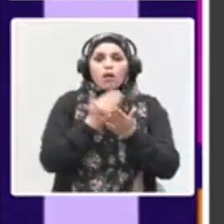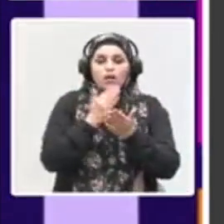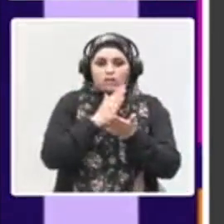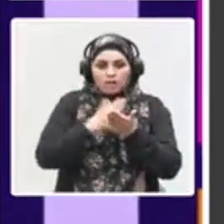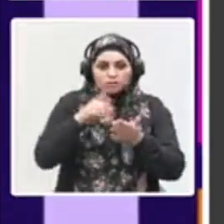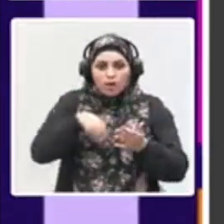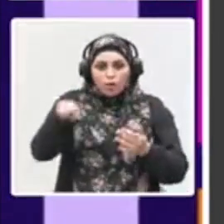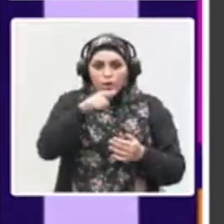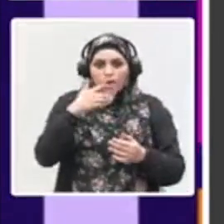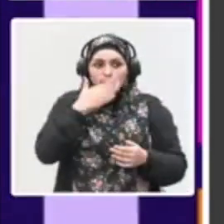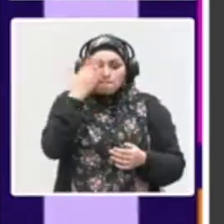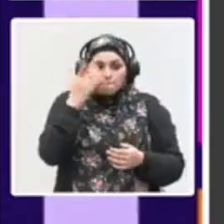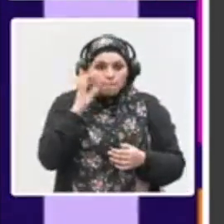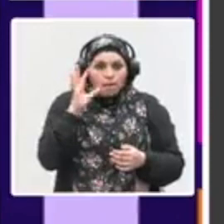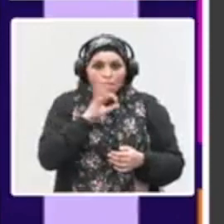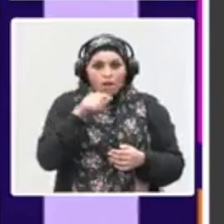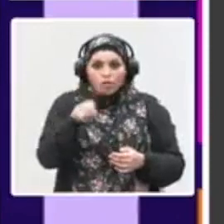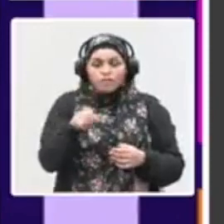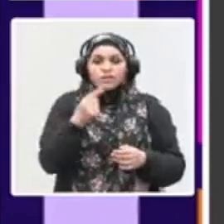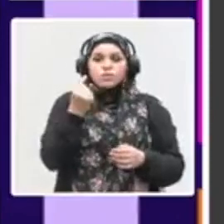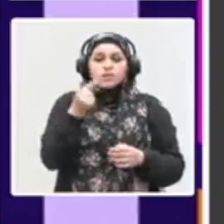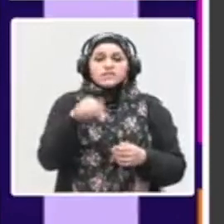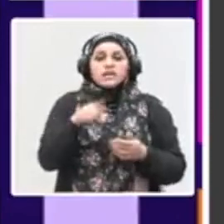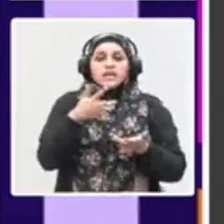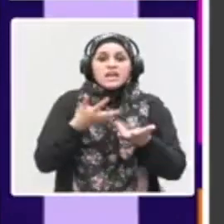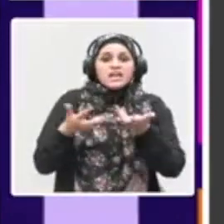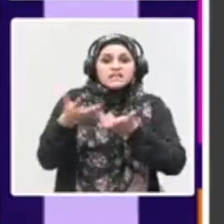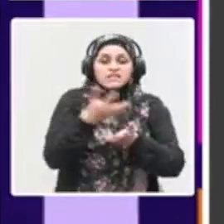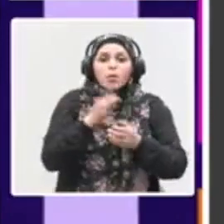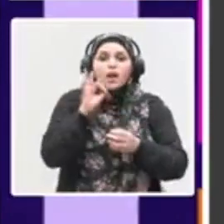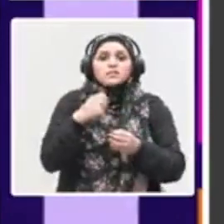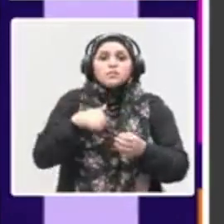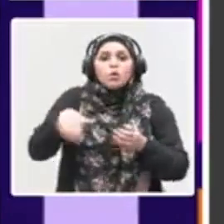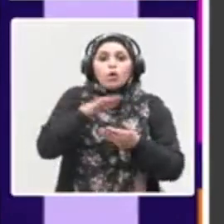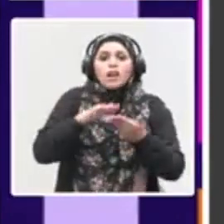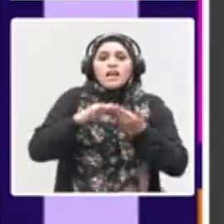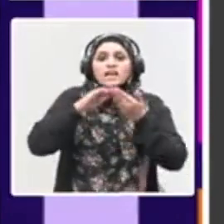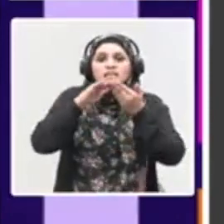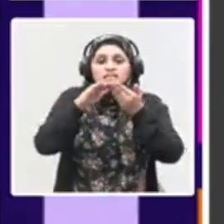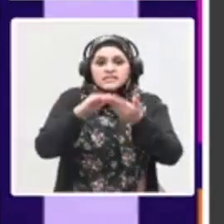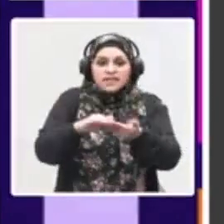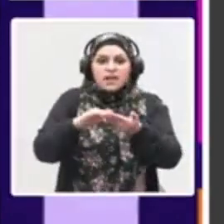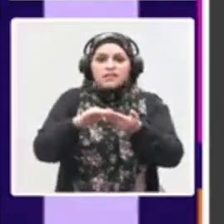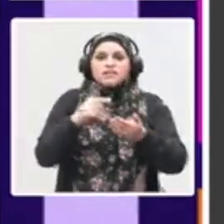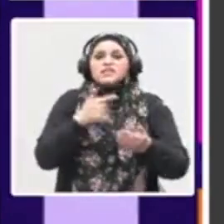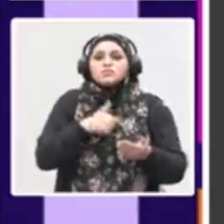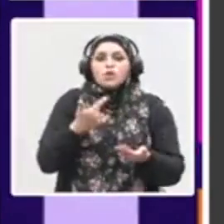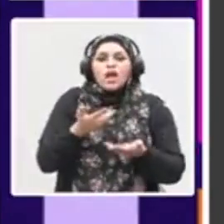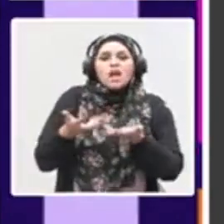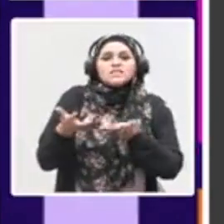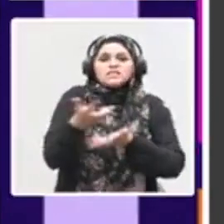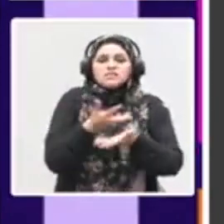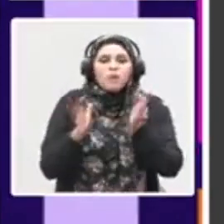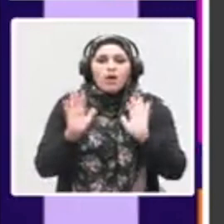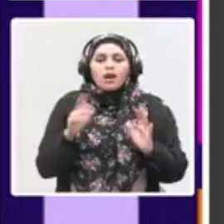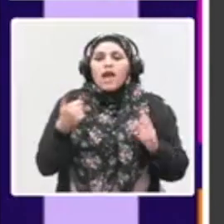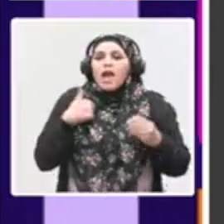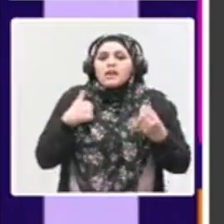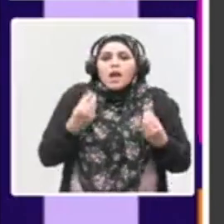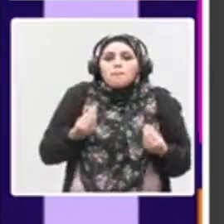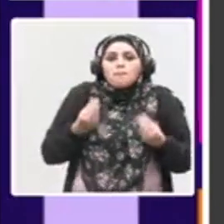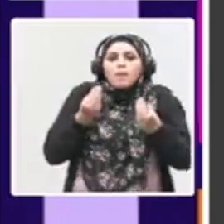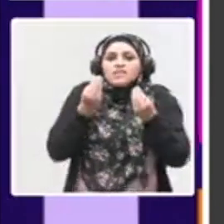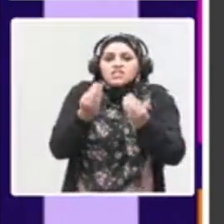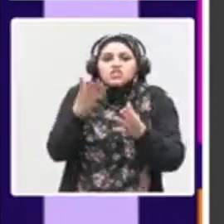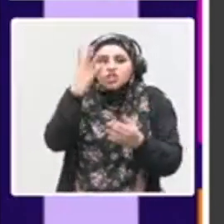a donation of any kind. It's a proper investment in a profitable company. But in addition